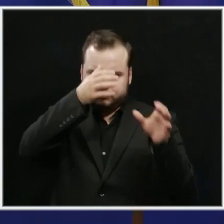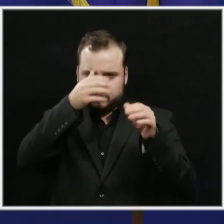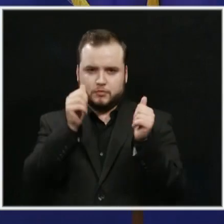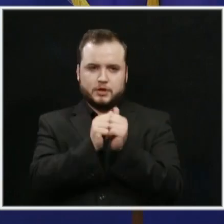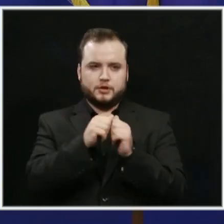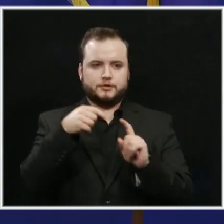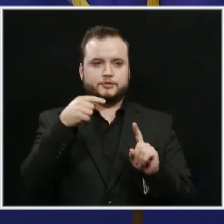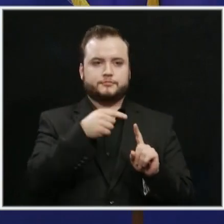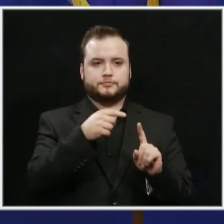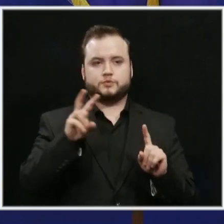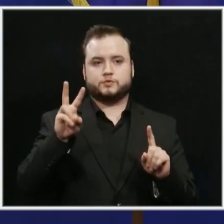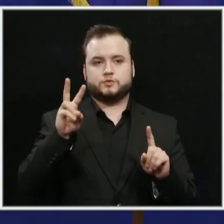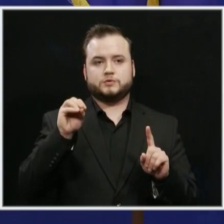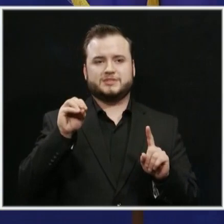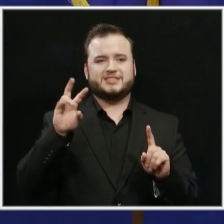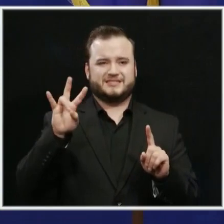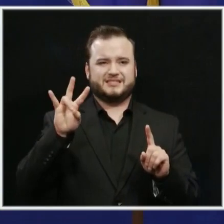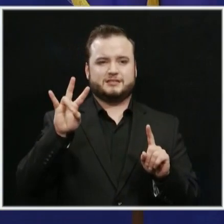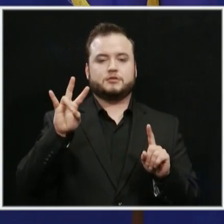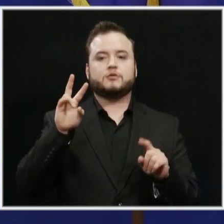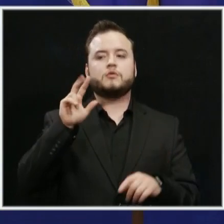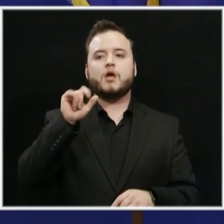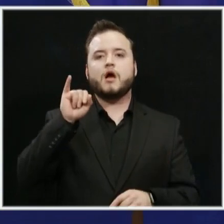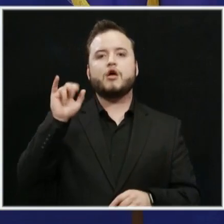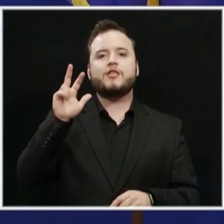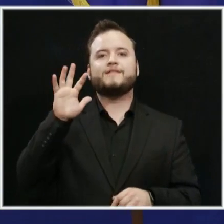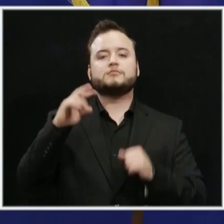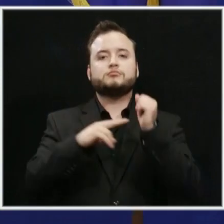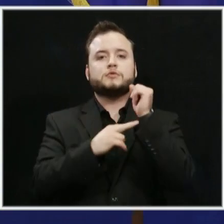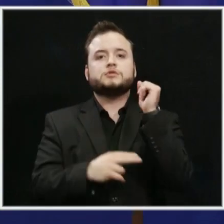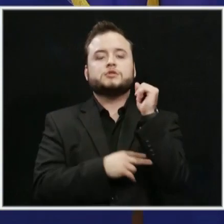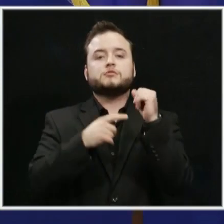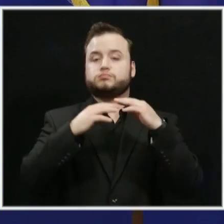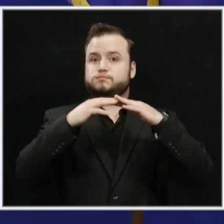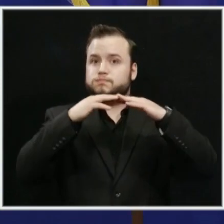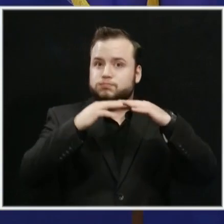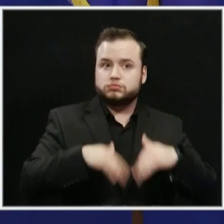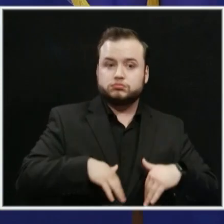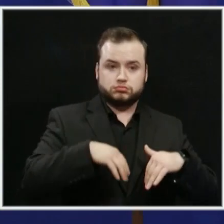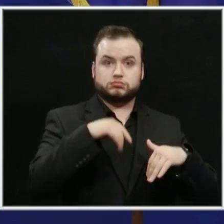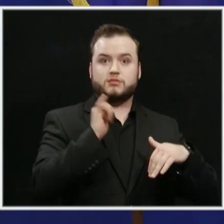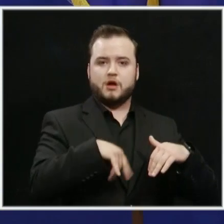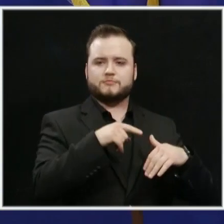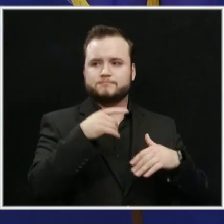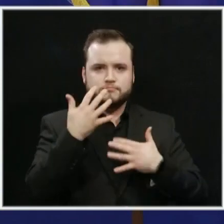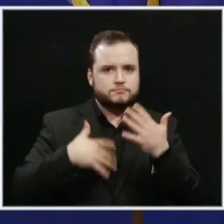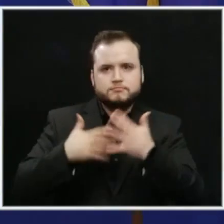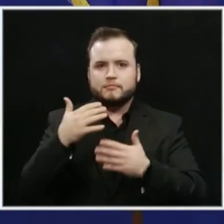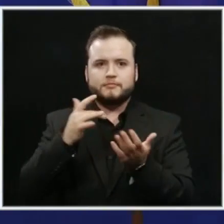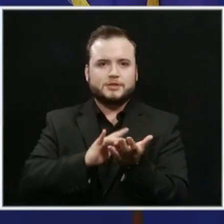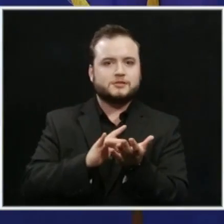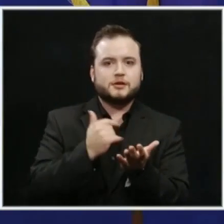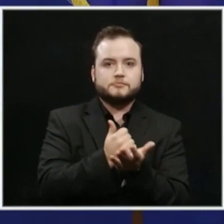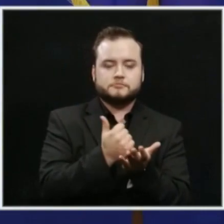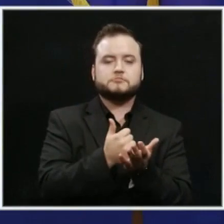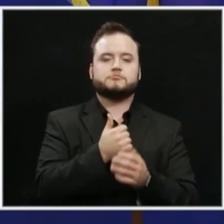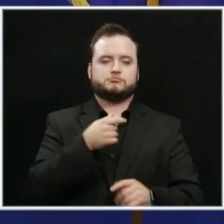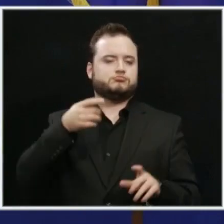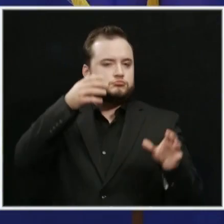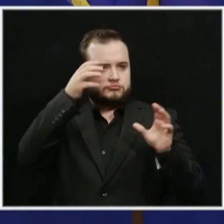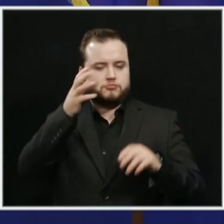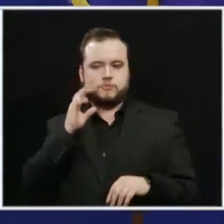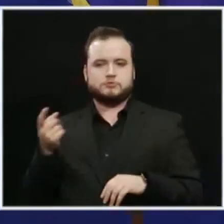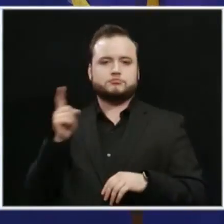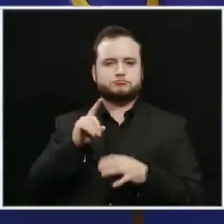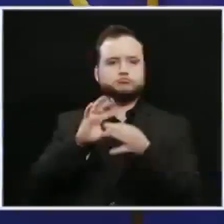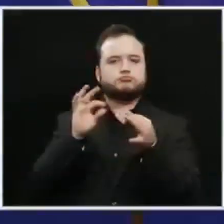2007 I-35W bridge collapse to other things, have been working on this, and I want to have him talk a little bit about his work he's doing on surge preparedness. And